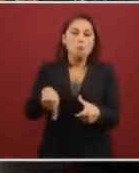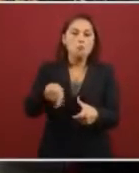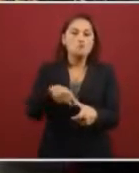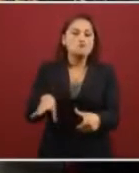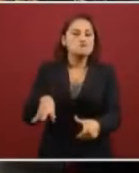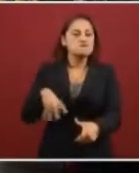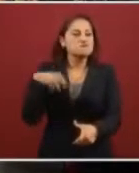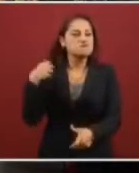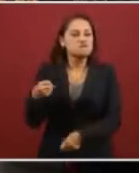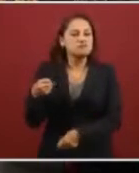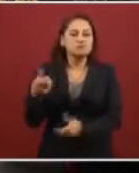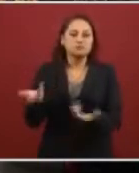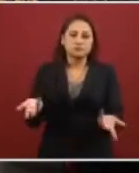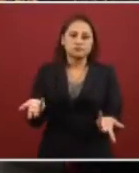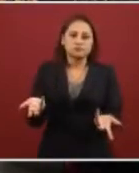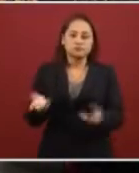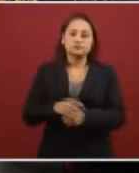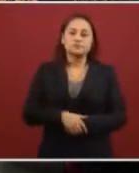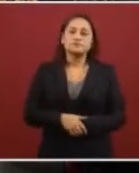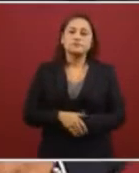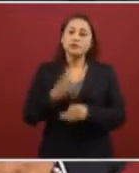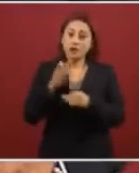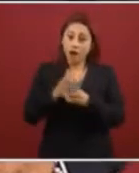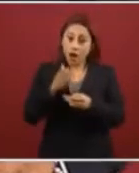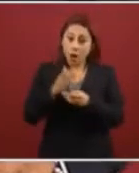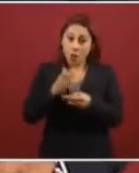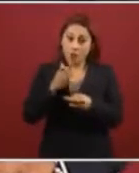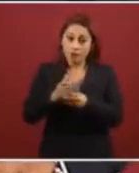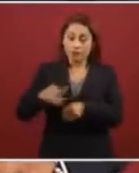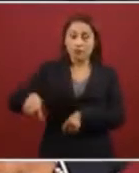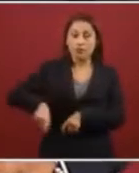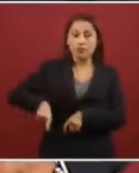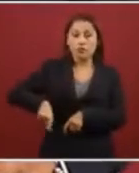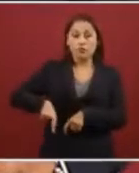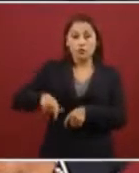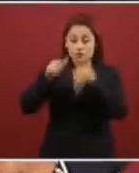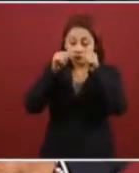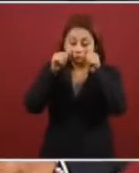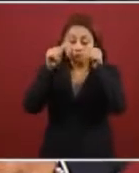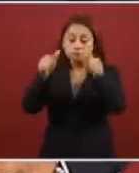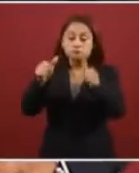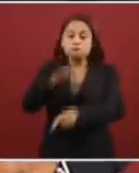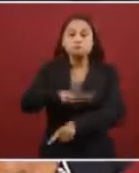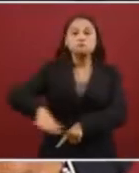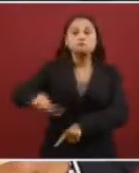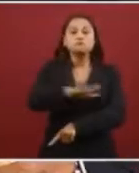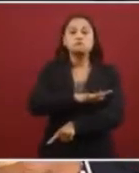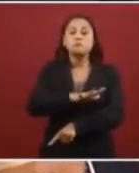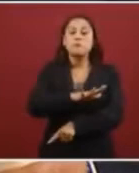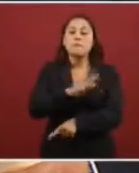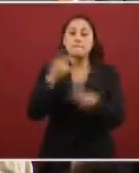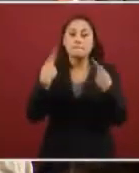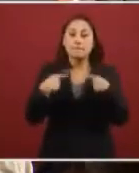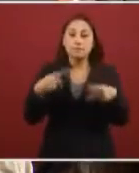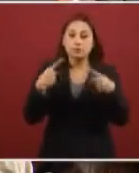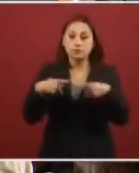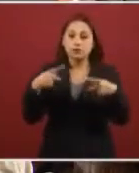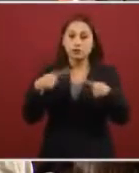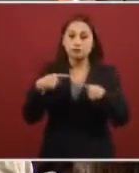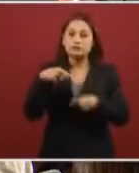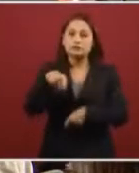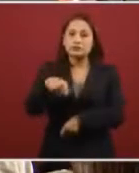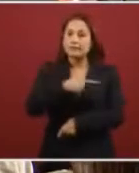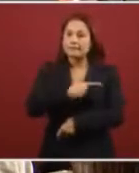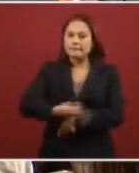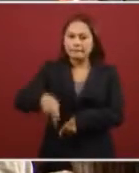a rape, y en especial raping minority. And now we're giving it to the most en humble. Esta semana, and in